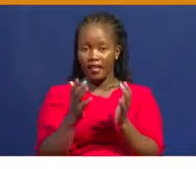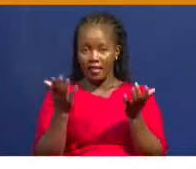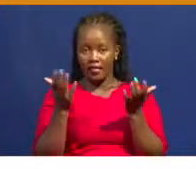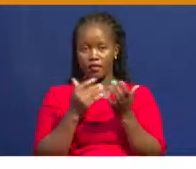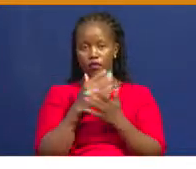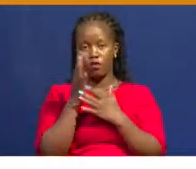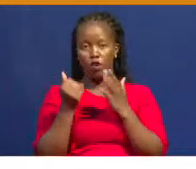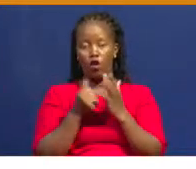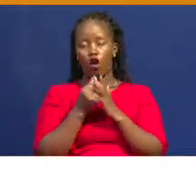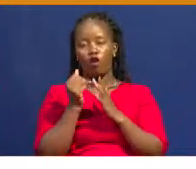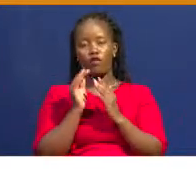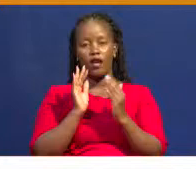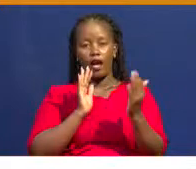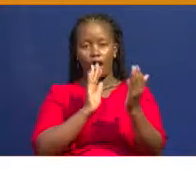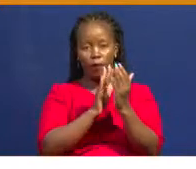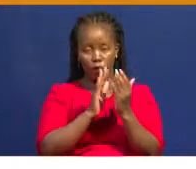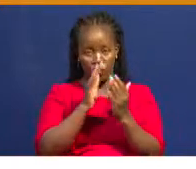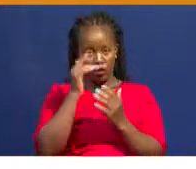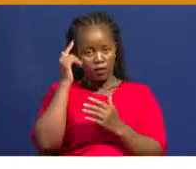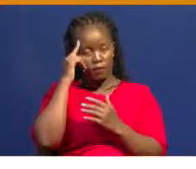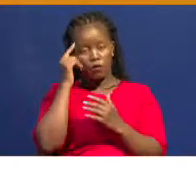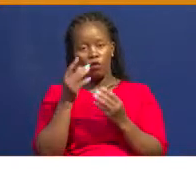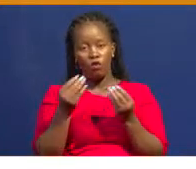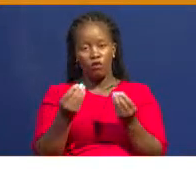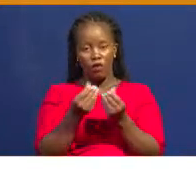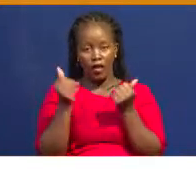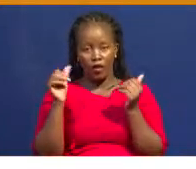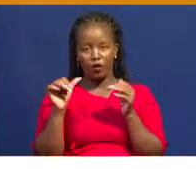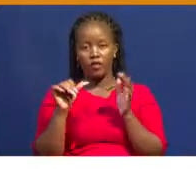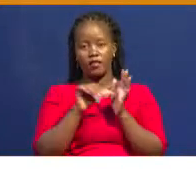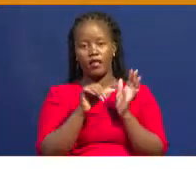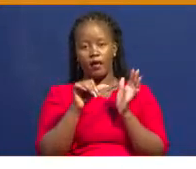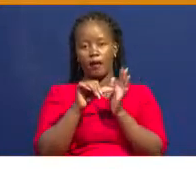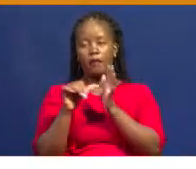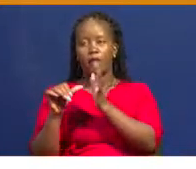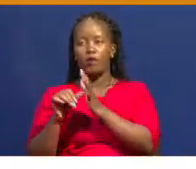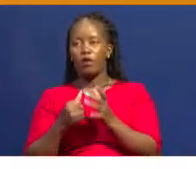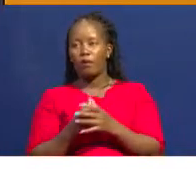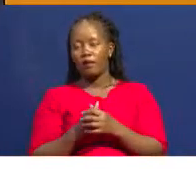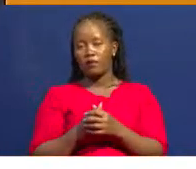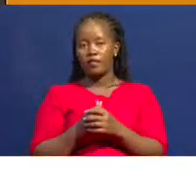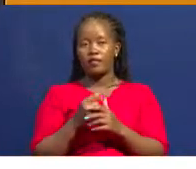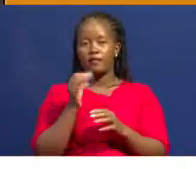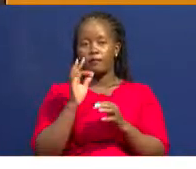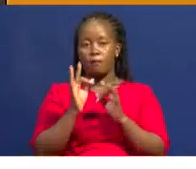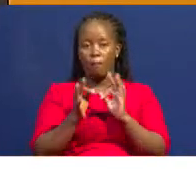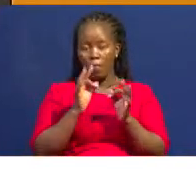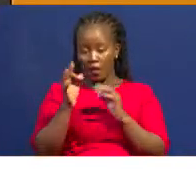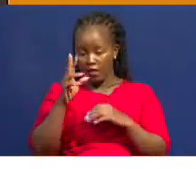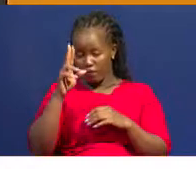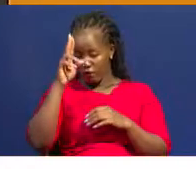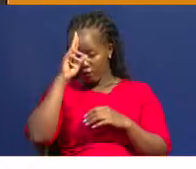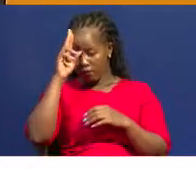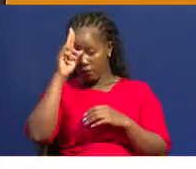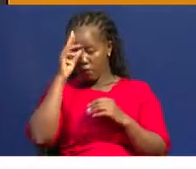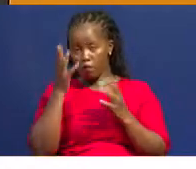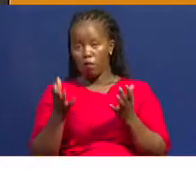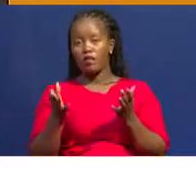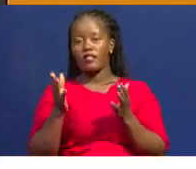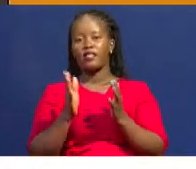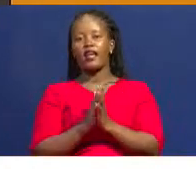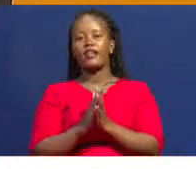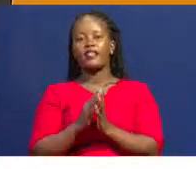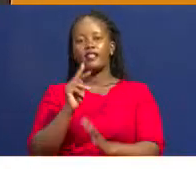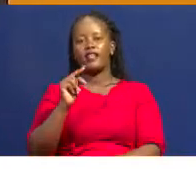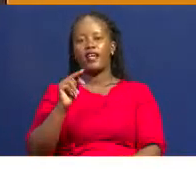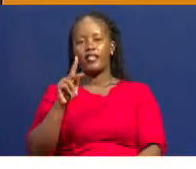multi-agency approach of handling problems, so that when the police wants to, it is the NTSA which carry